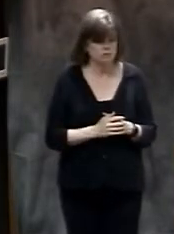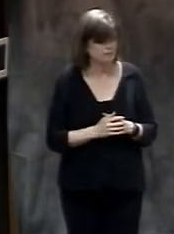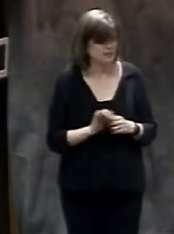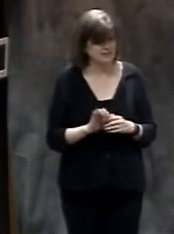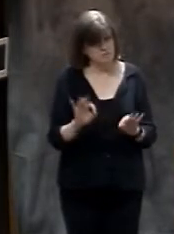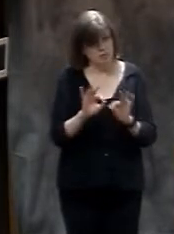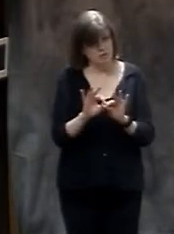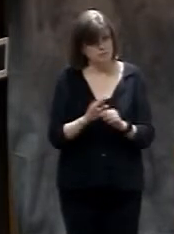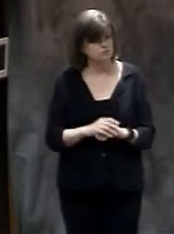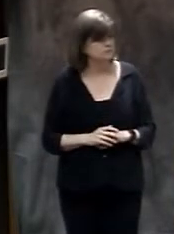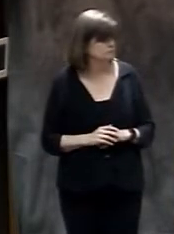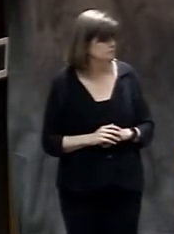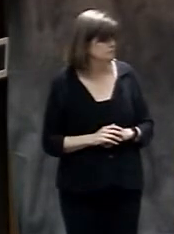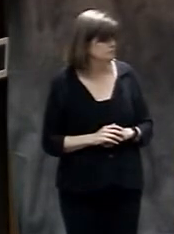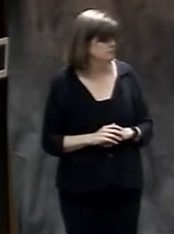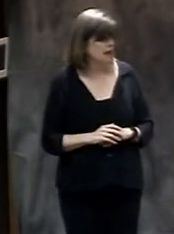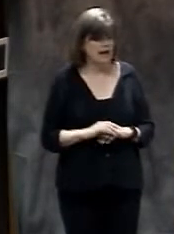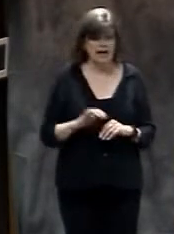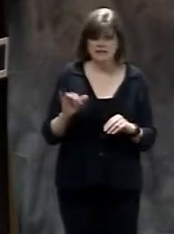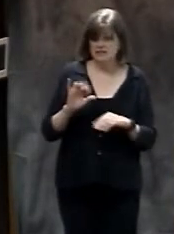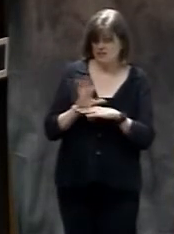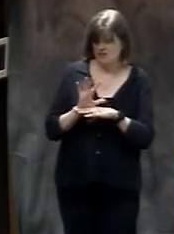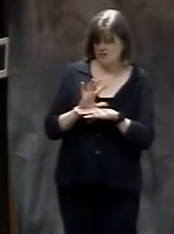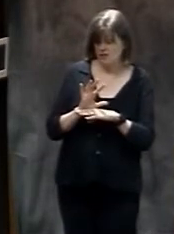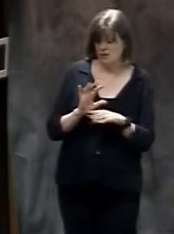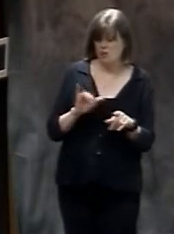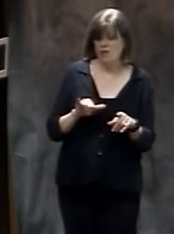aspect. As the video Mary showed,